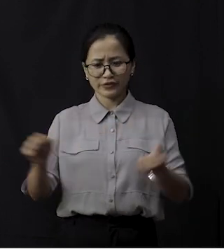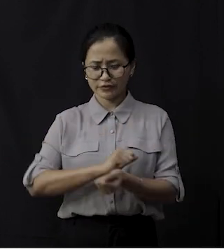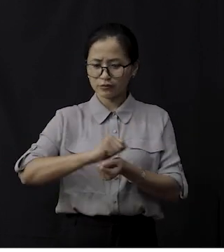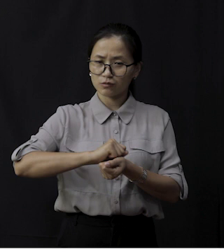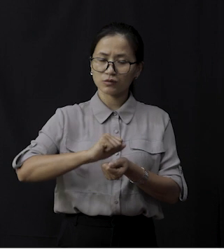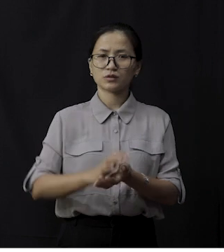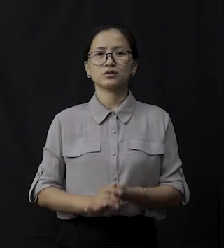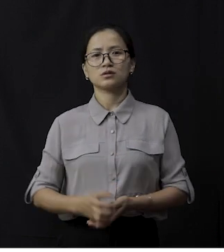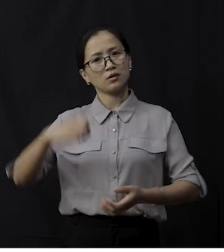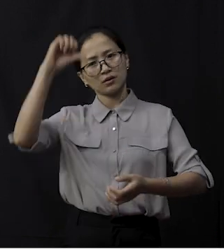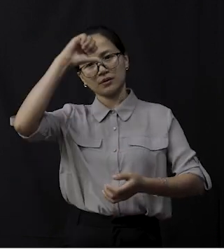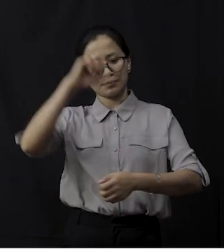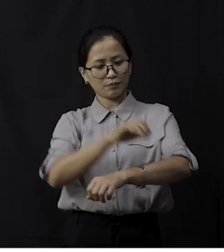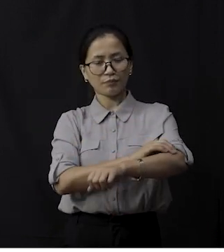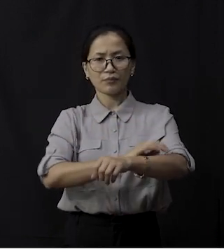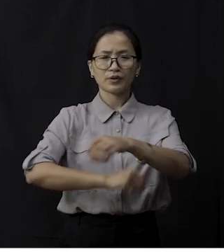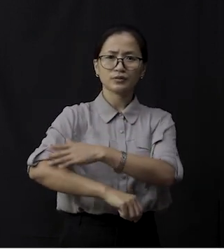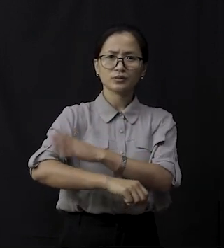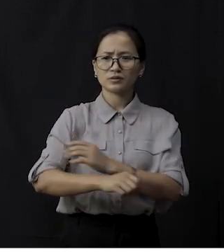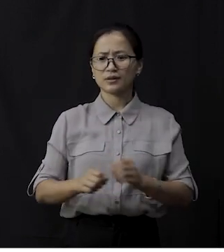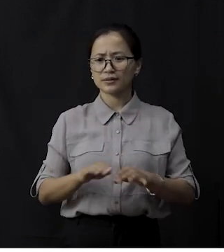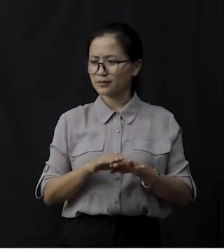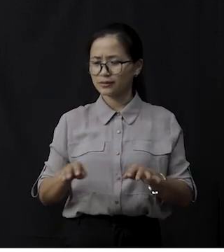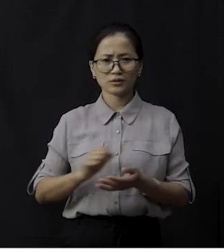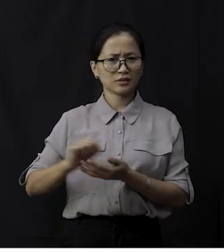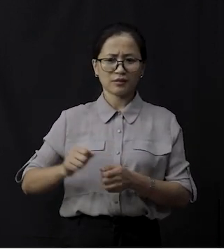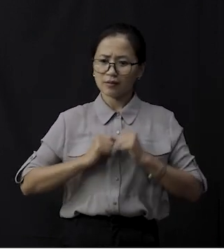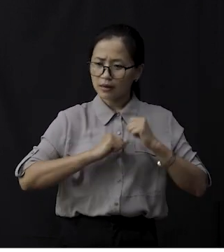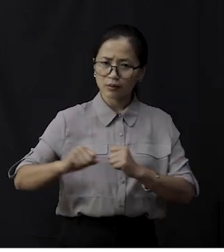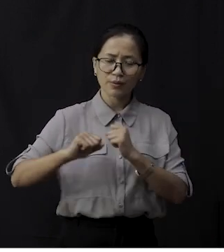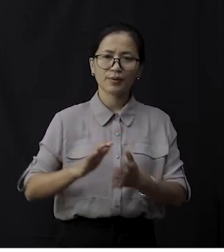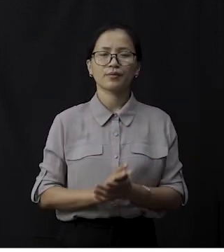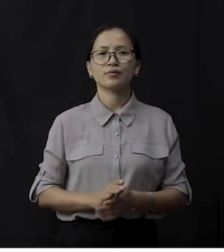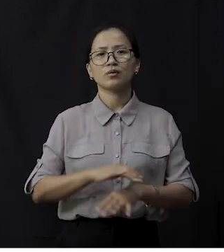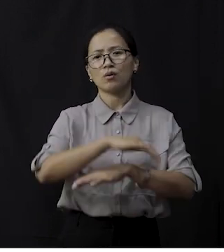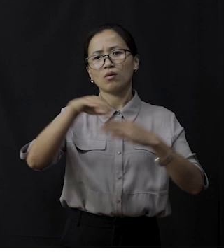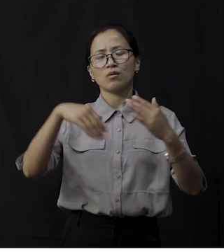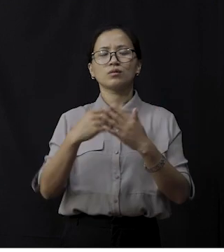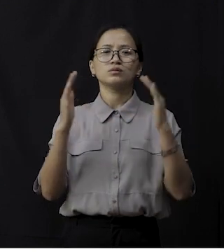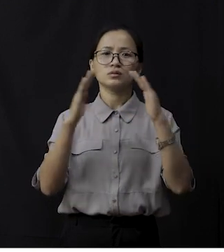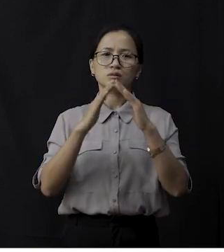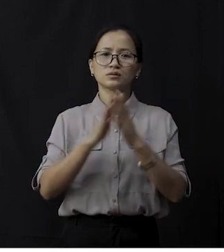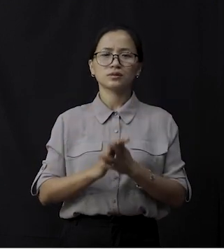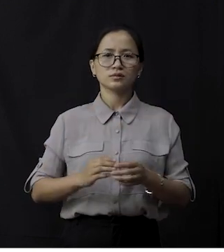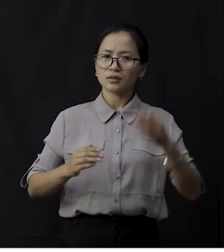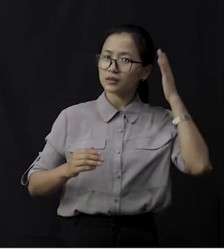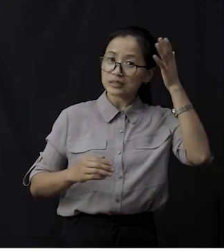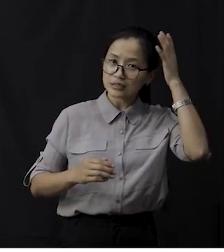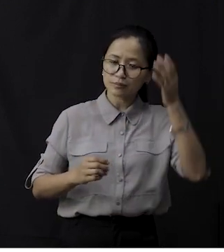soap, cleaning soap, detergent, everything. All of this, the